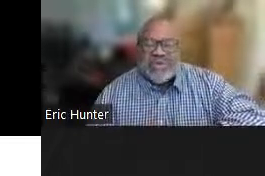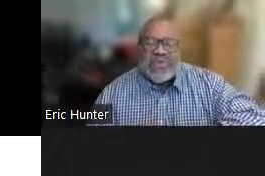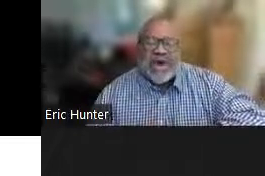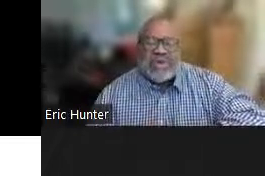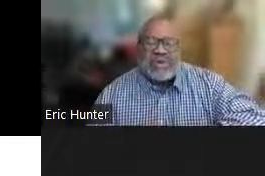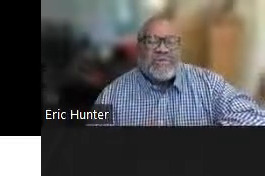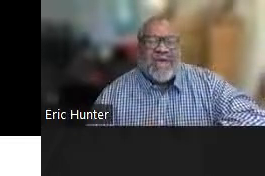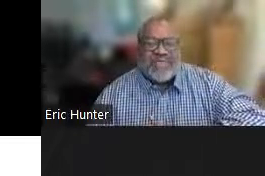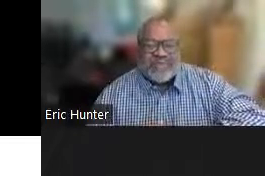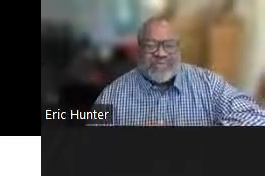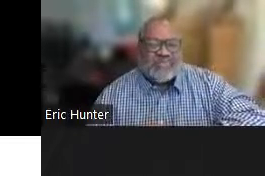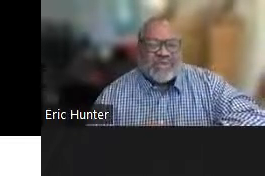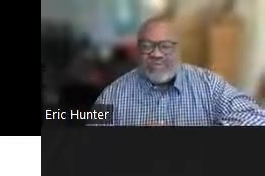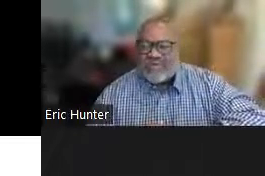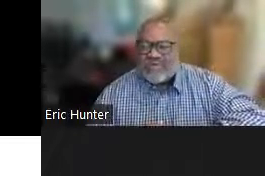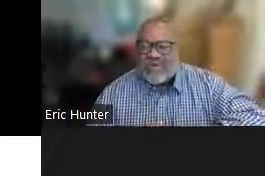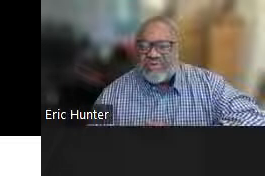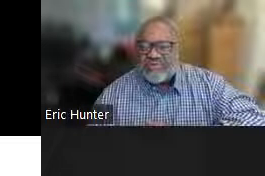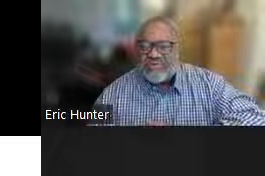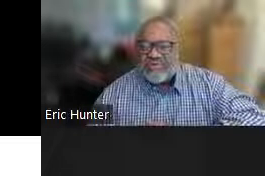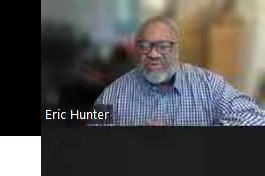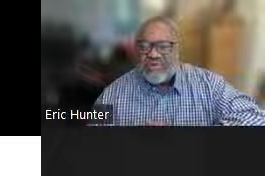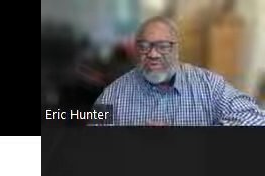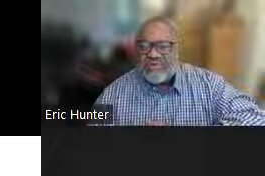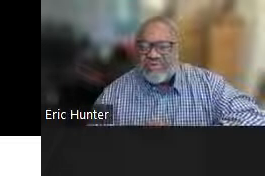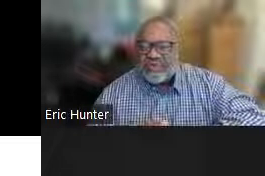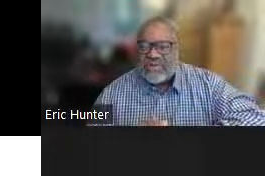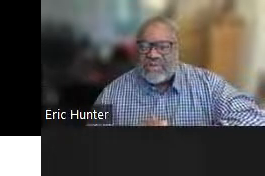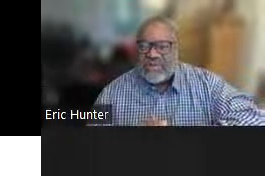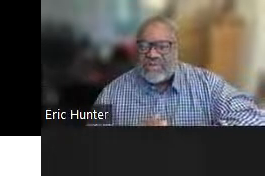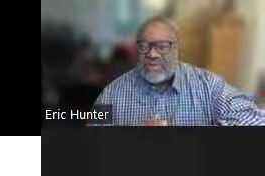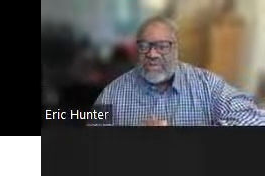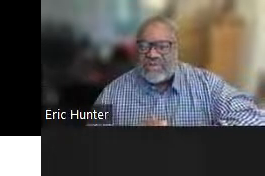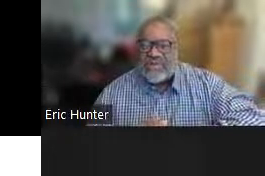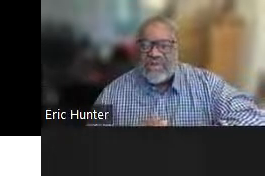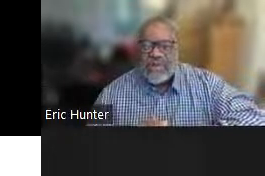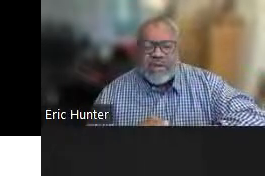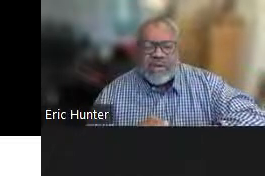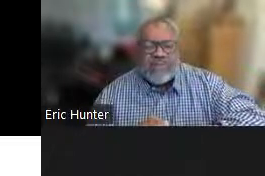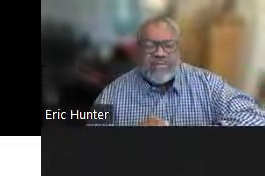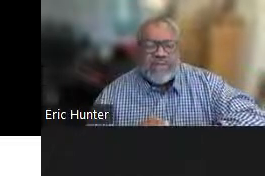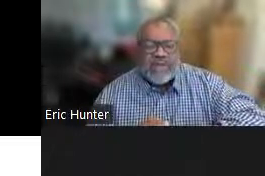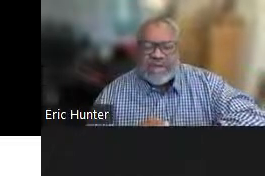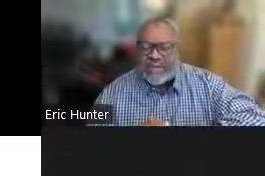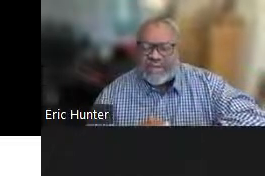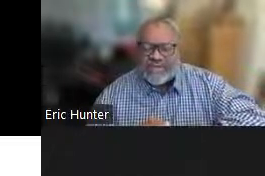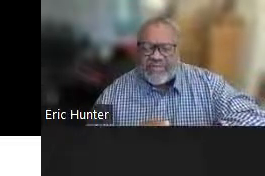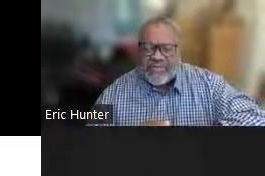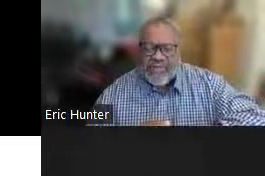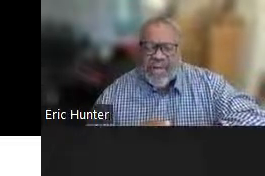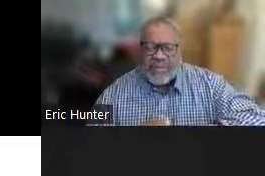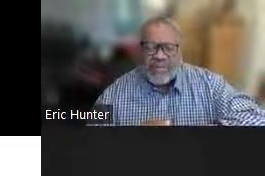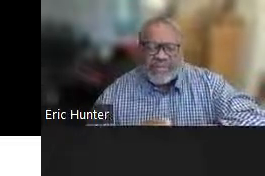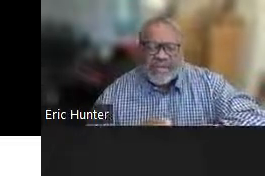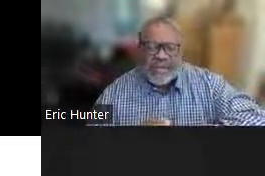when to move on after attempts have been exhausted, just so that's where the emphasis is. And I think as